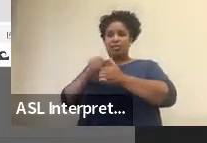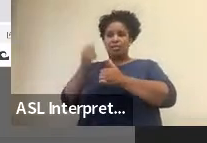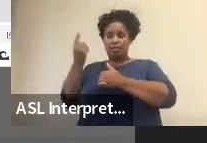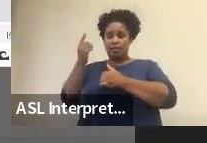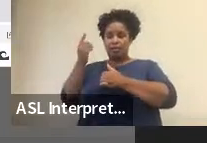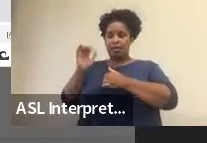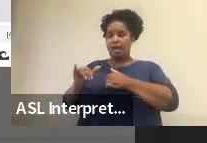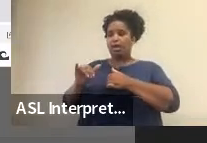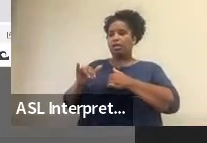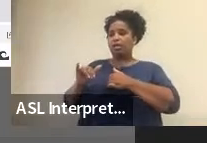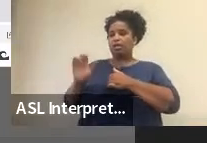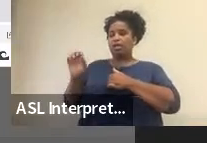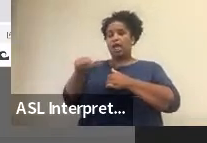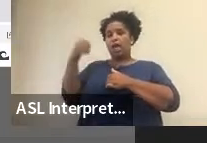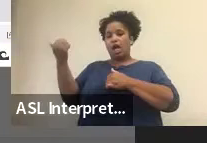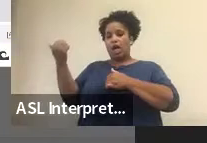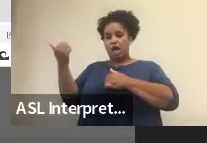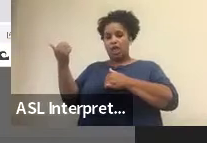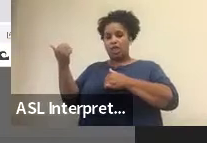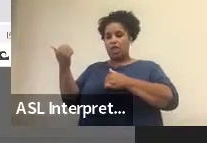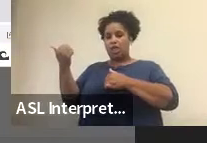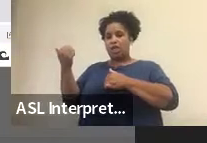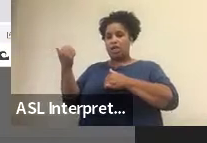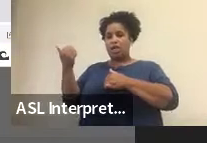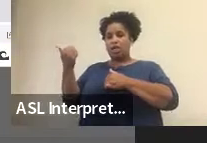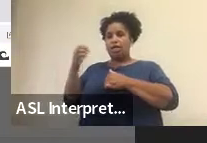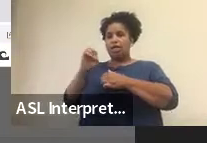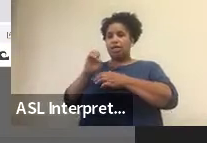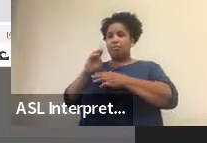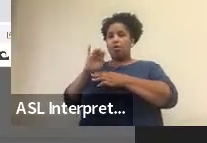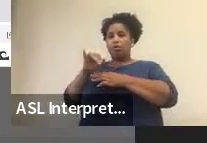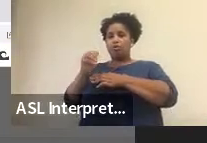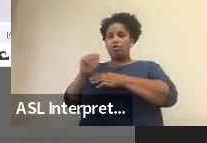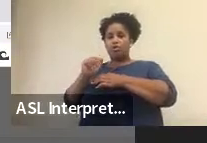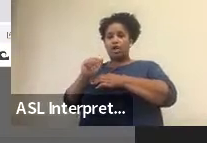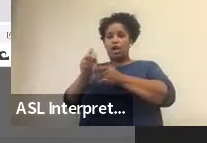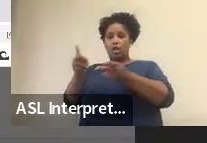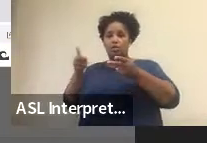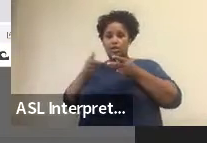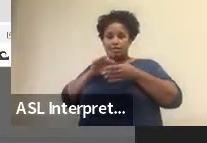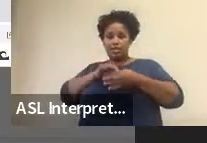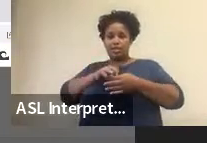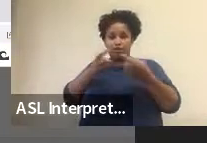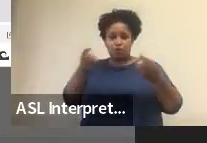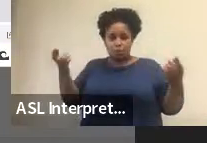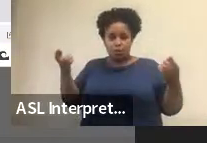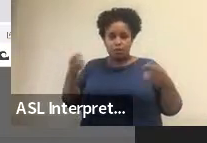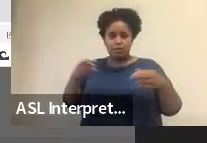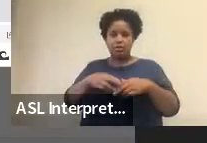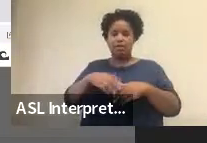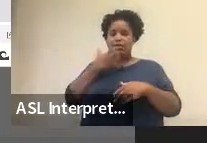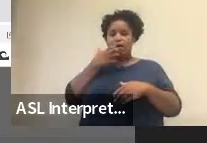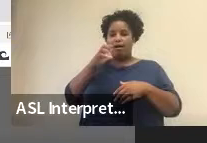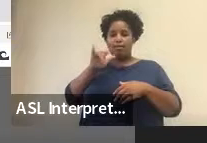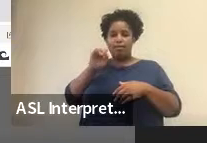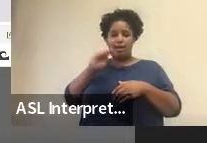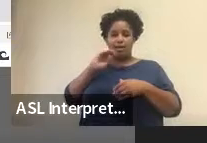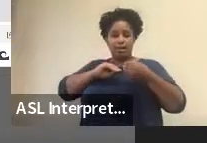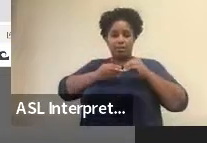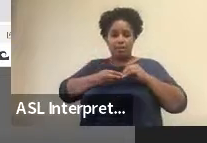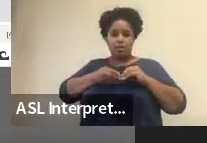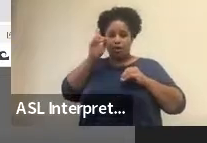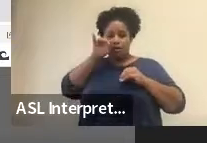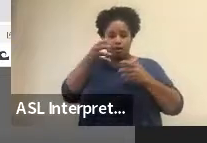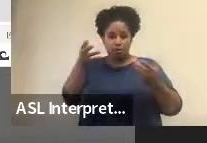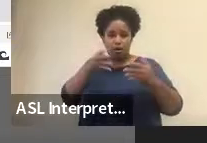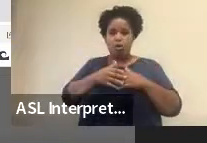the, the other Emoja locations, right? In terms of resources and like what the hotline number would be. So so